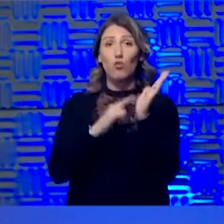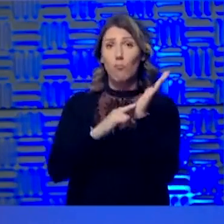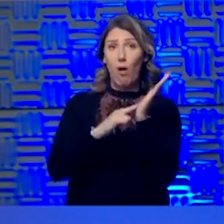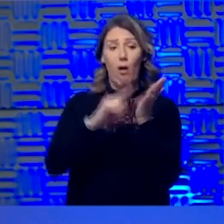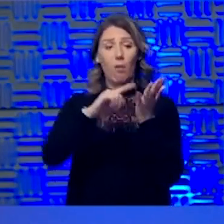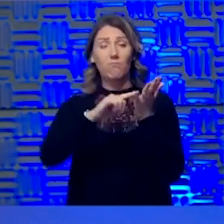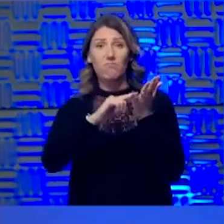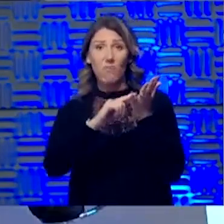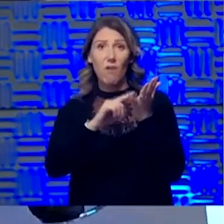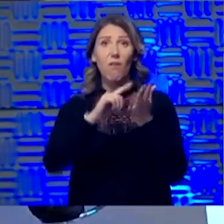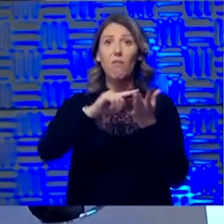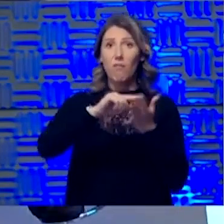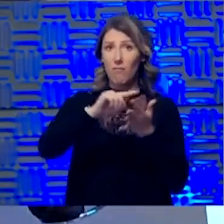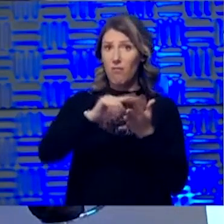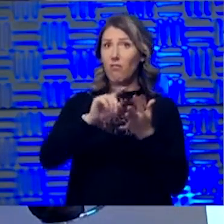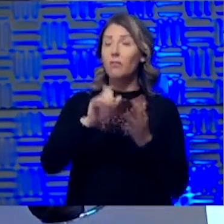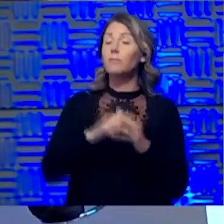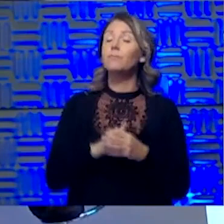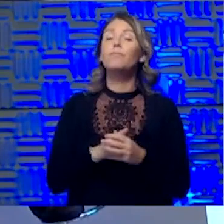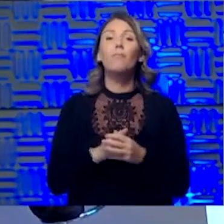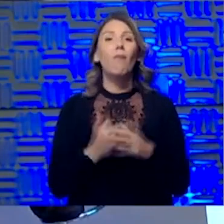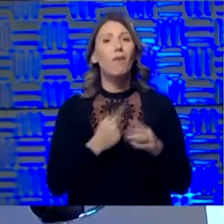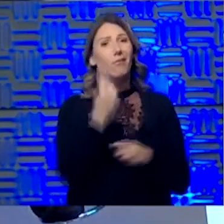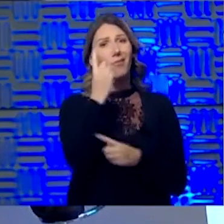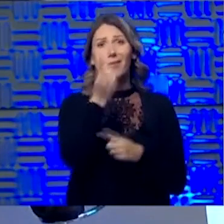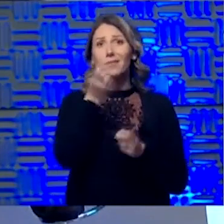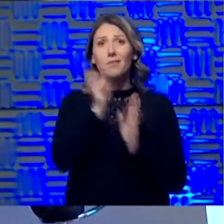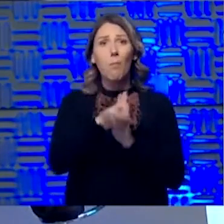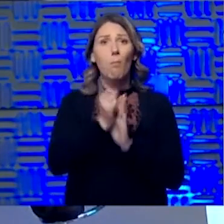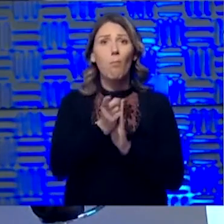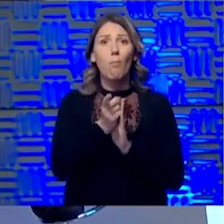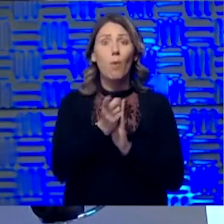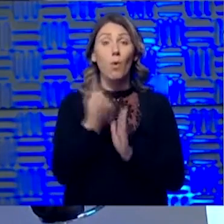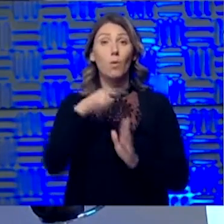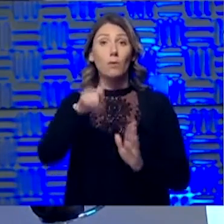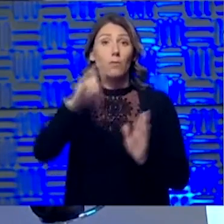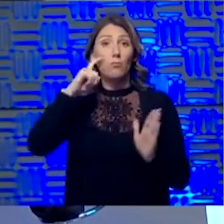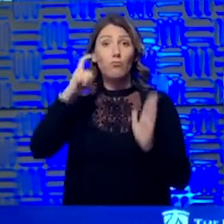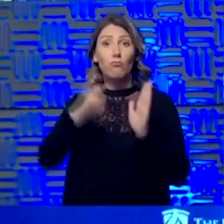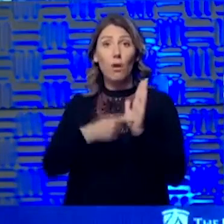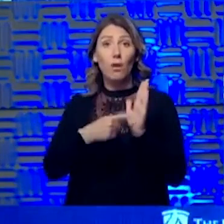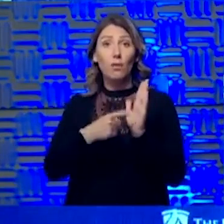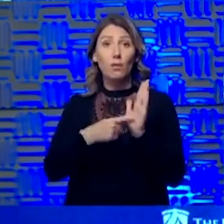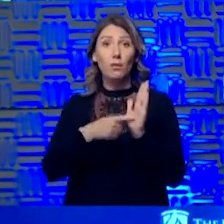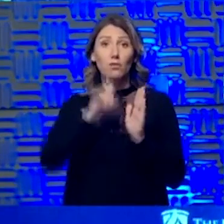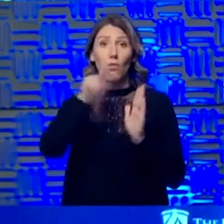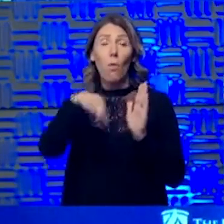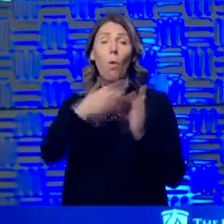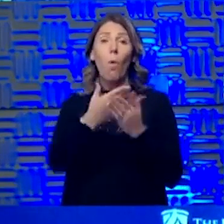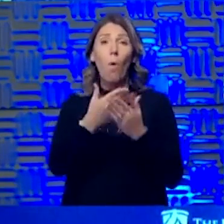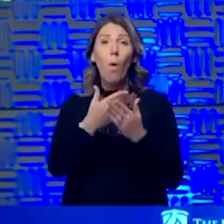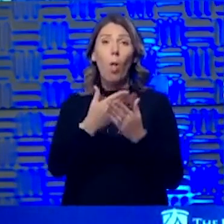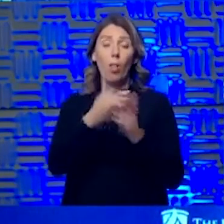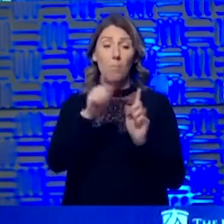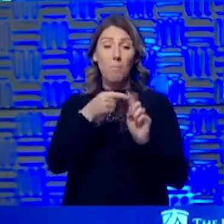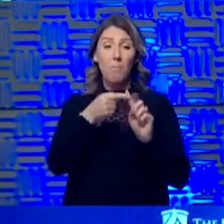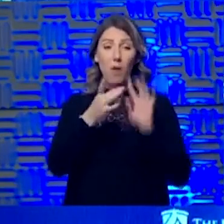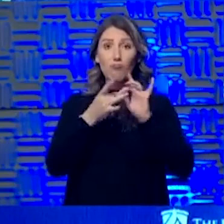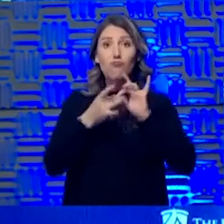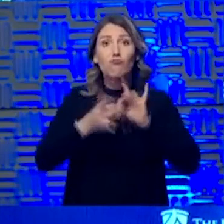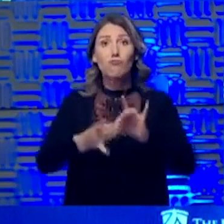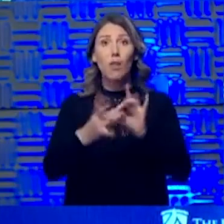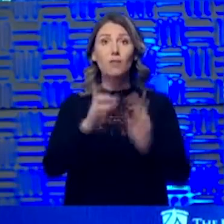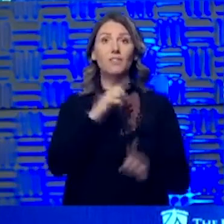your fingertips, things of that nature. You know, I think at some point we just have to recognize this is all about relative risk and not